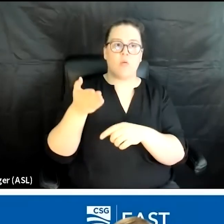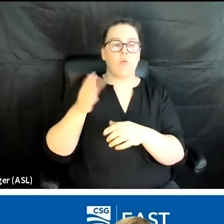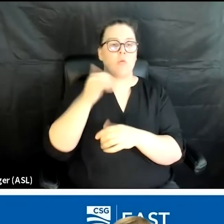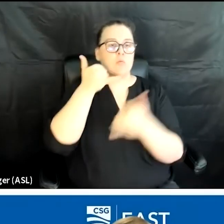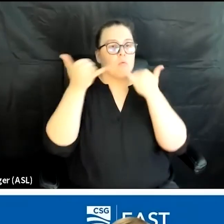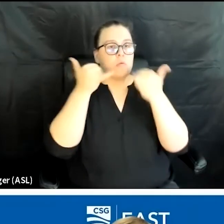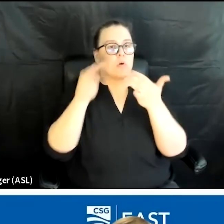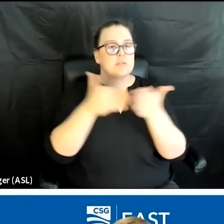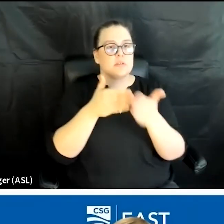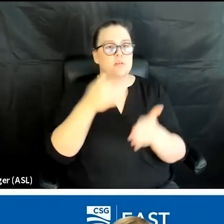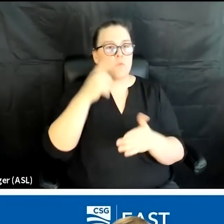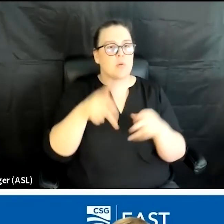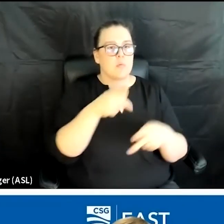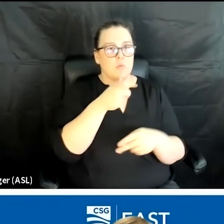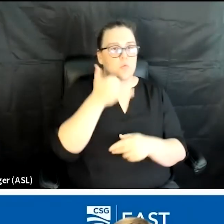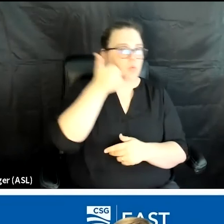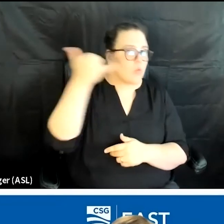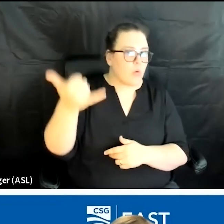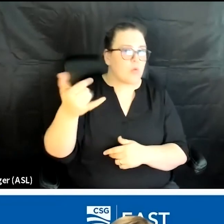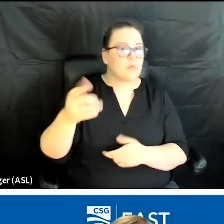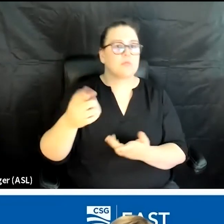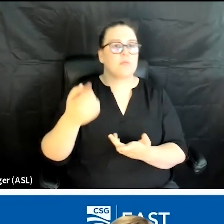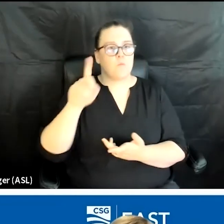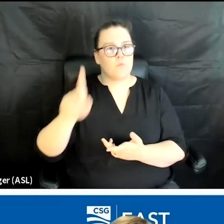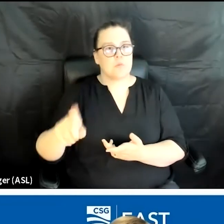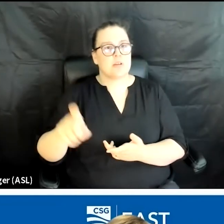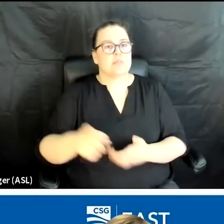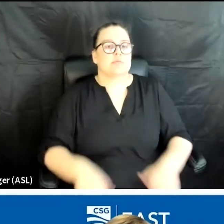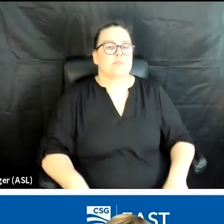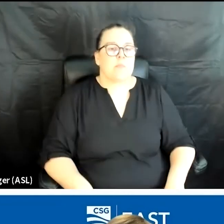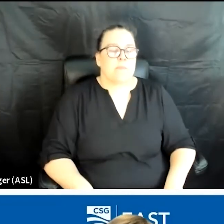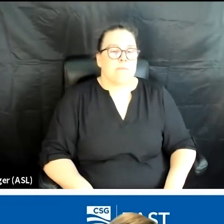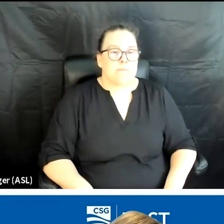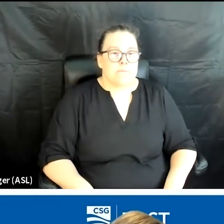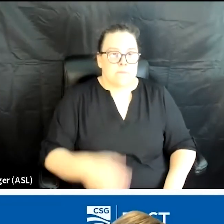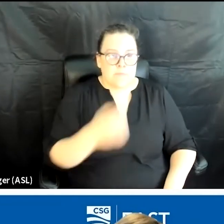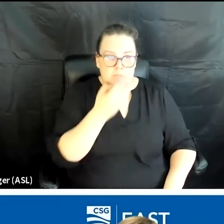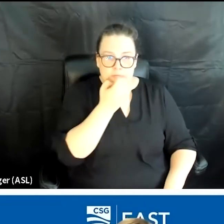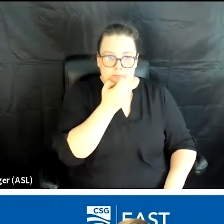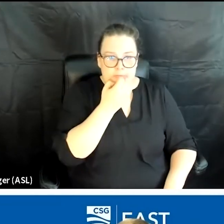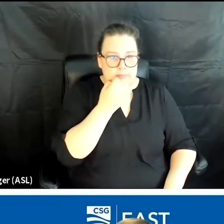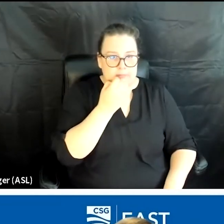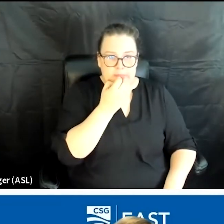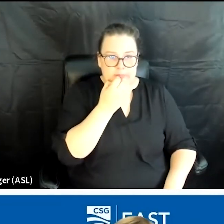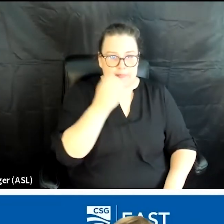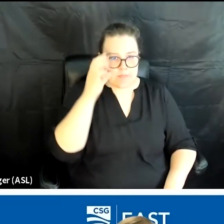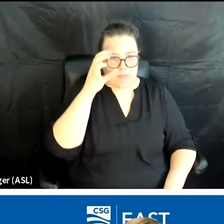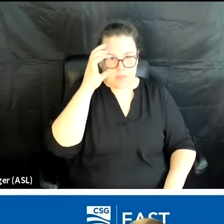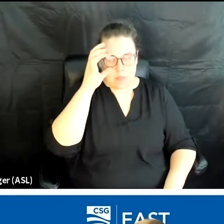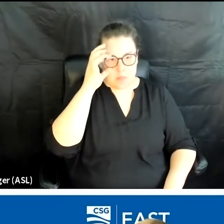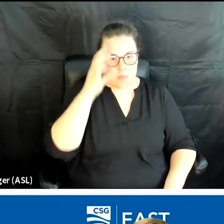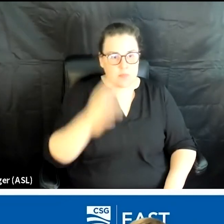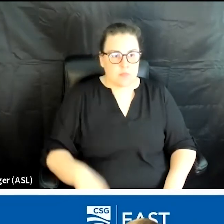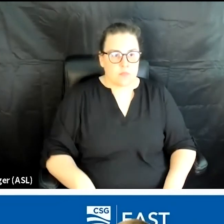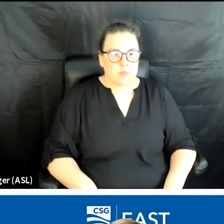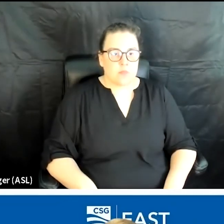people who call into 988. So just wanted to get that out there. Great. Are there other?